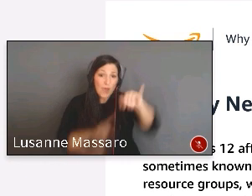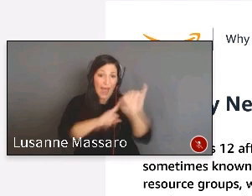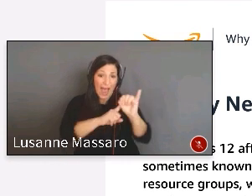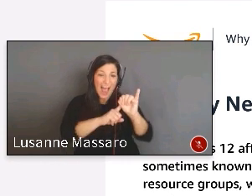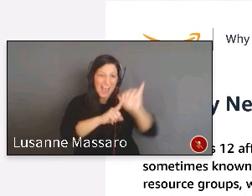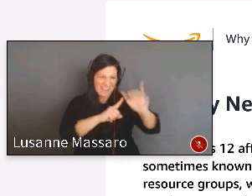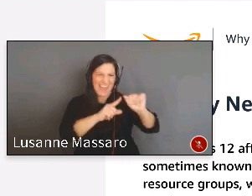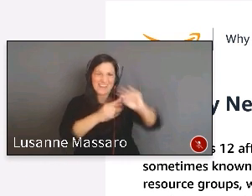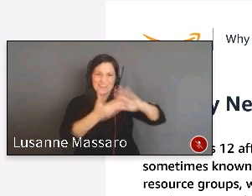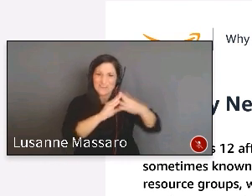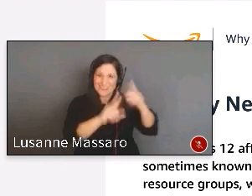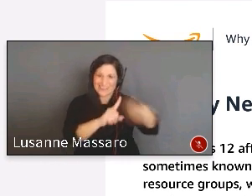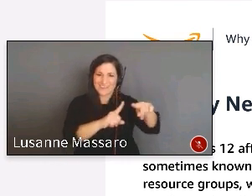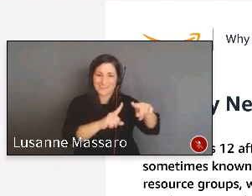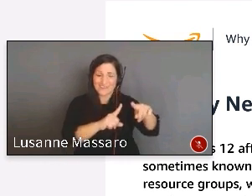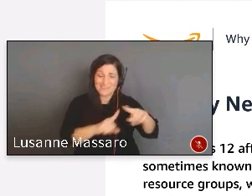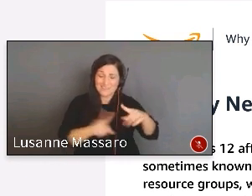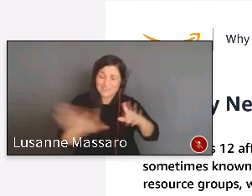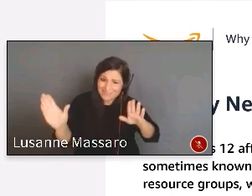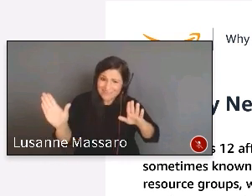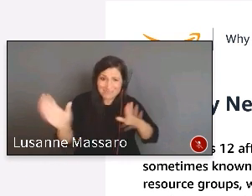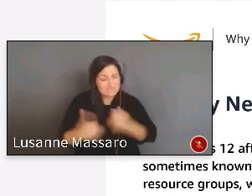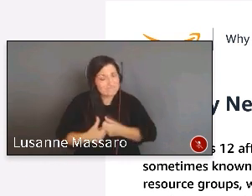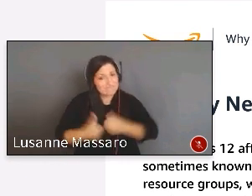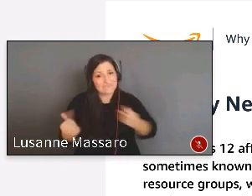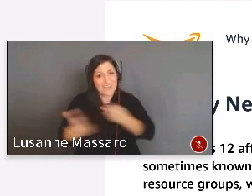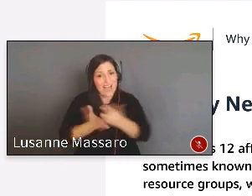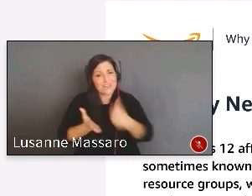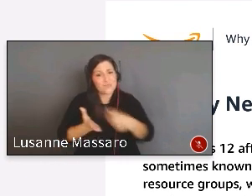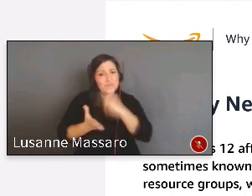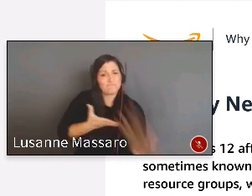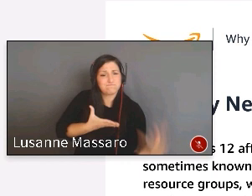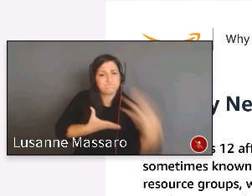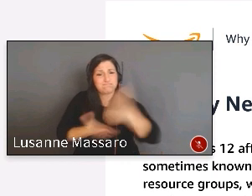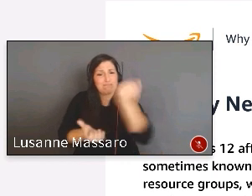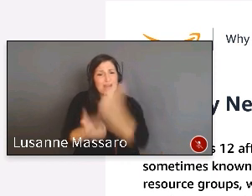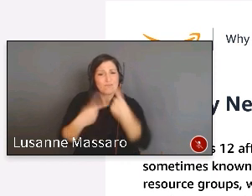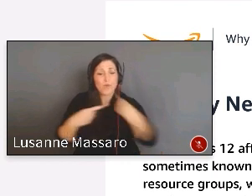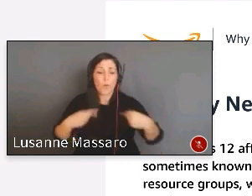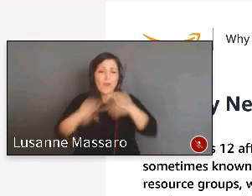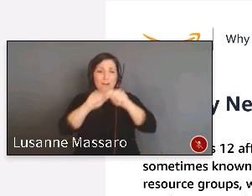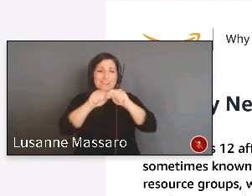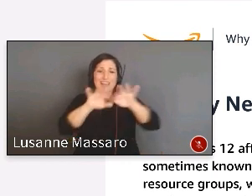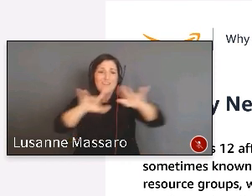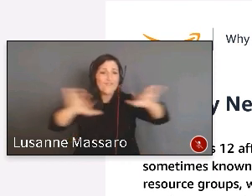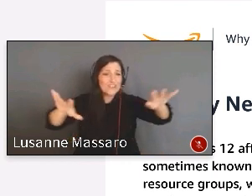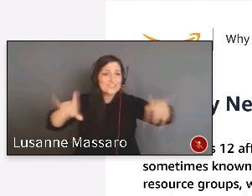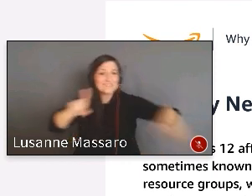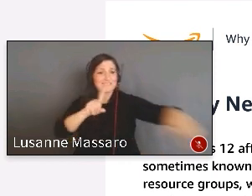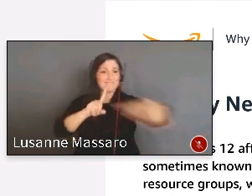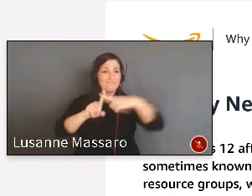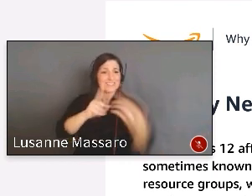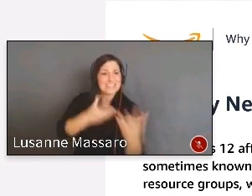we are inclusive, we really are. We are just as diverse as we are inclusive. And that's one of the things that